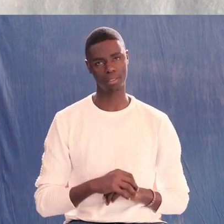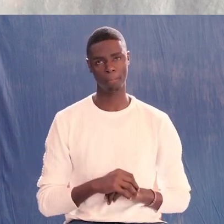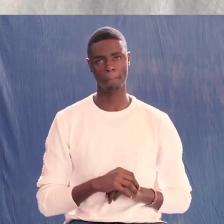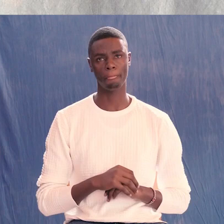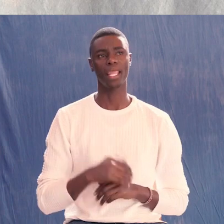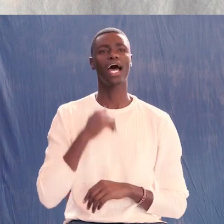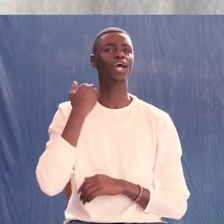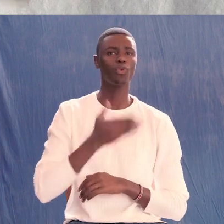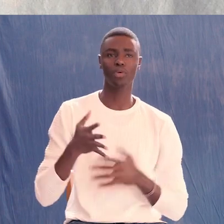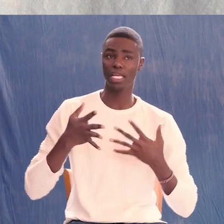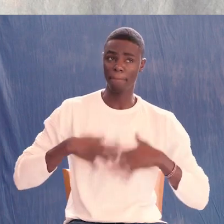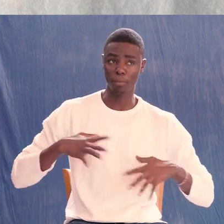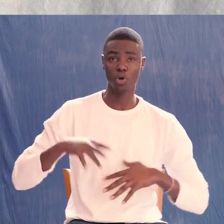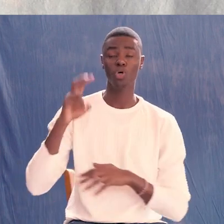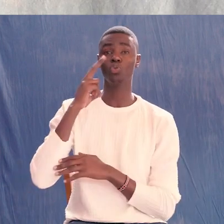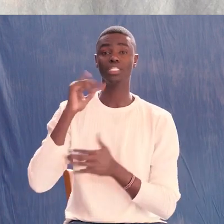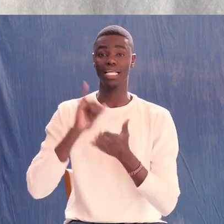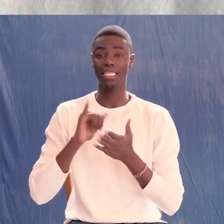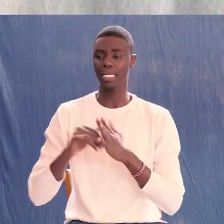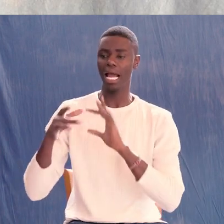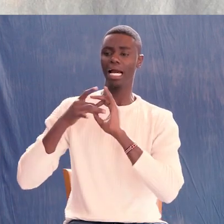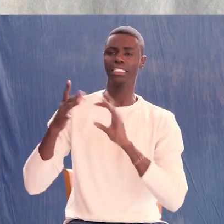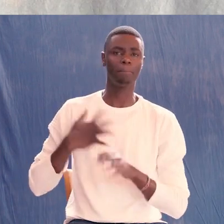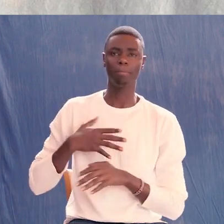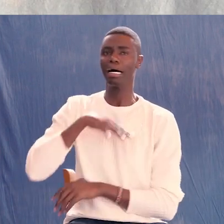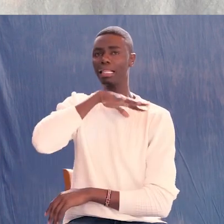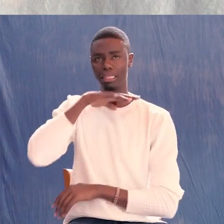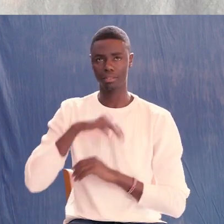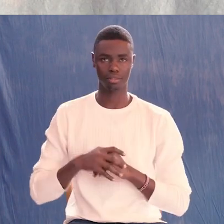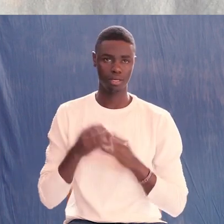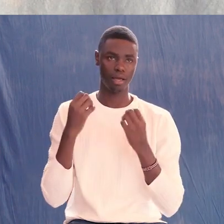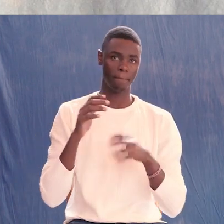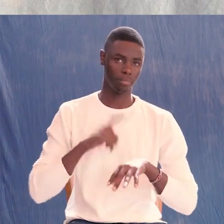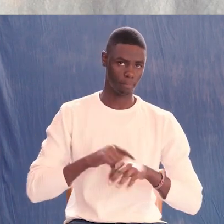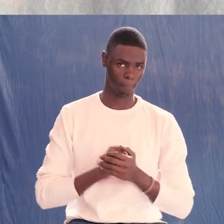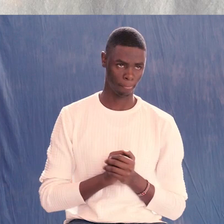I don't want people to see that our cultures are dirty most of the time.